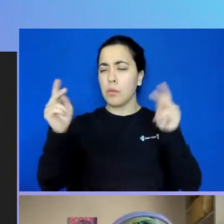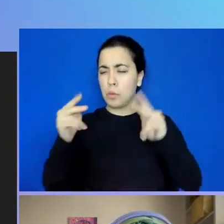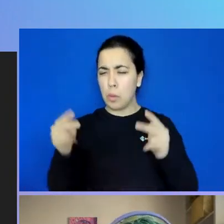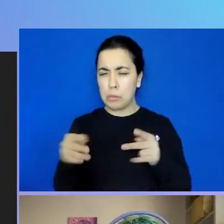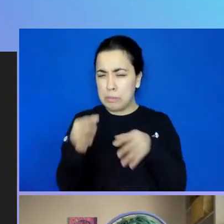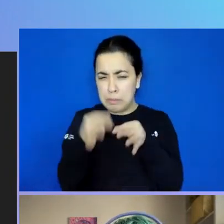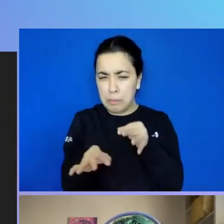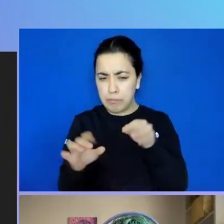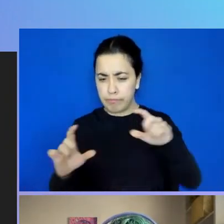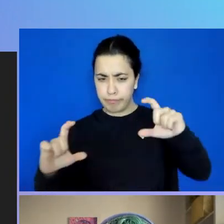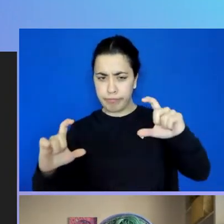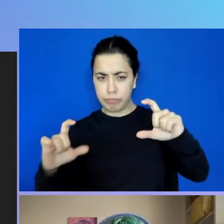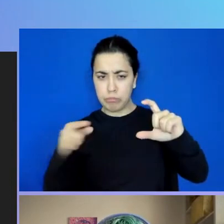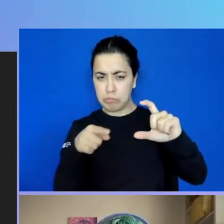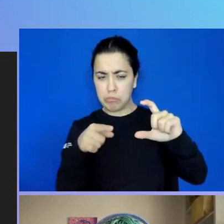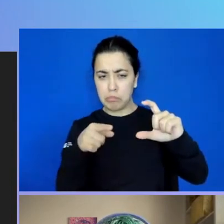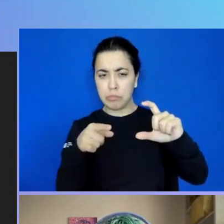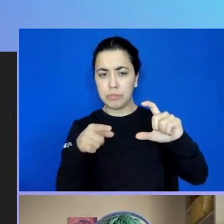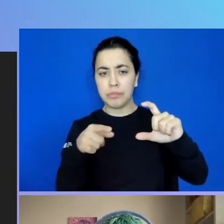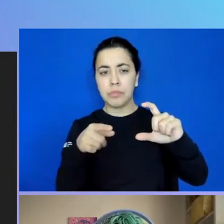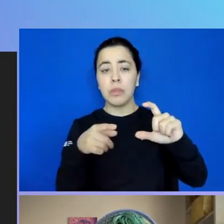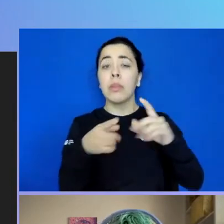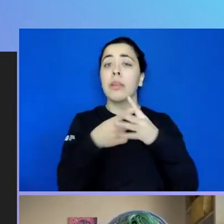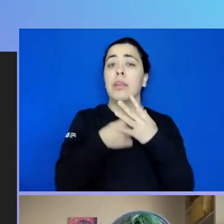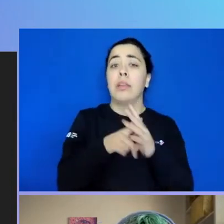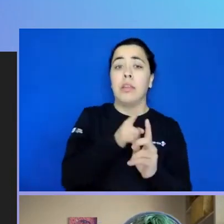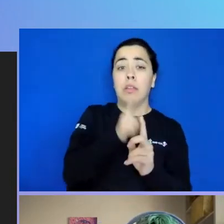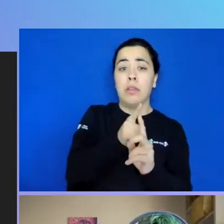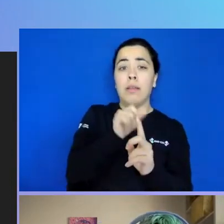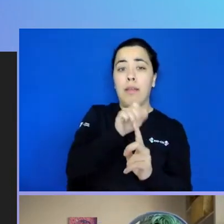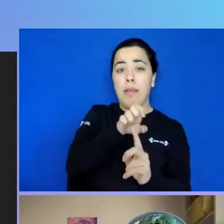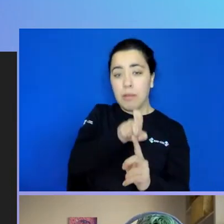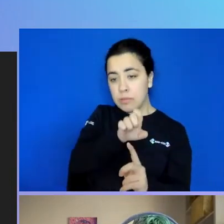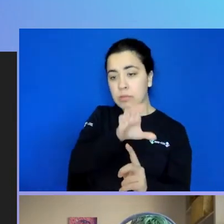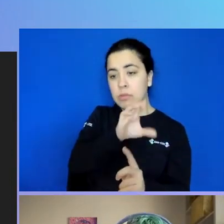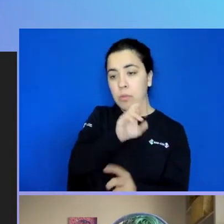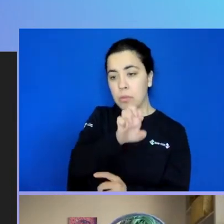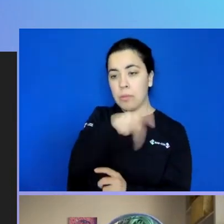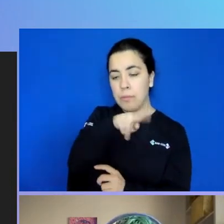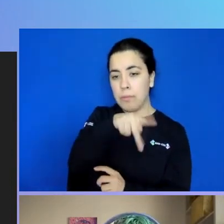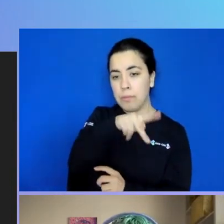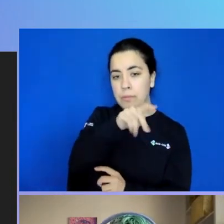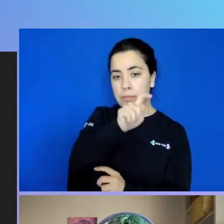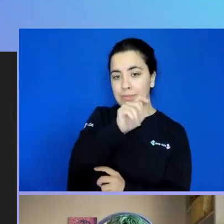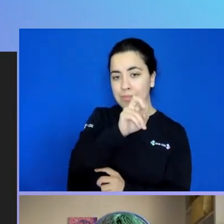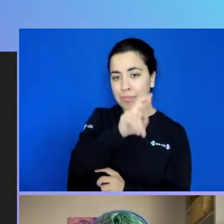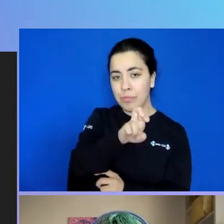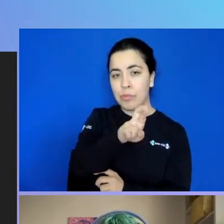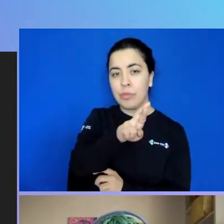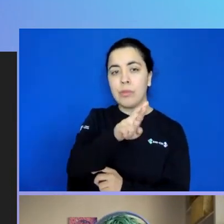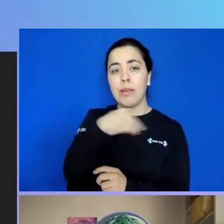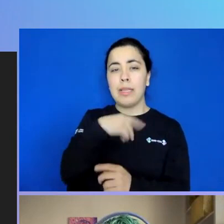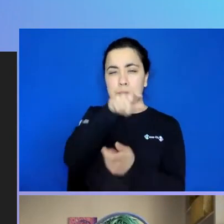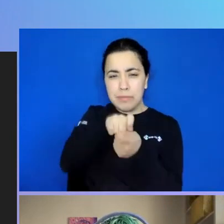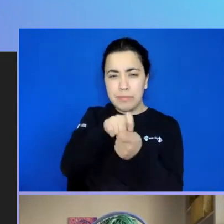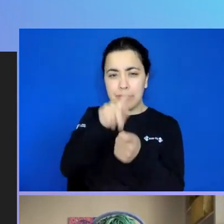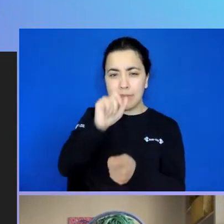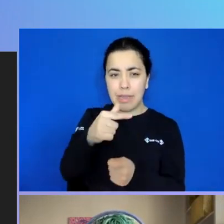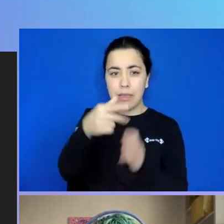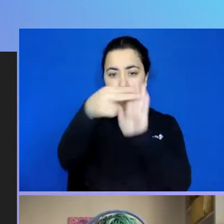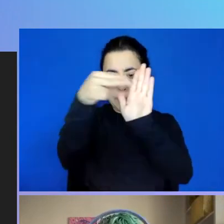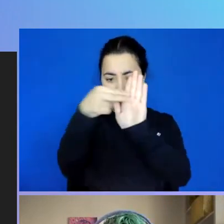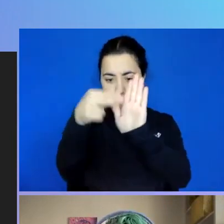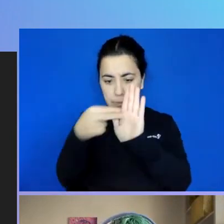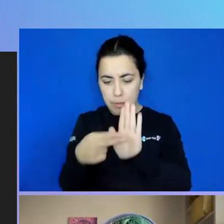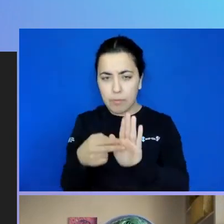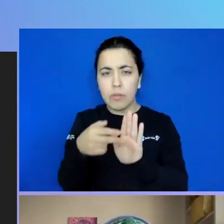again, where we're initializing Axe Puppeteer. We're setting specific tags, so that defines which rule sets that